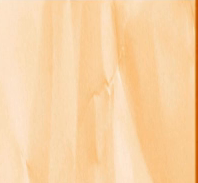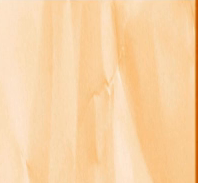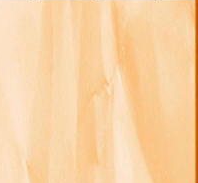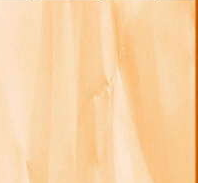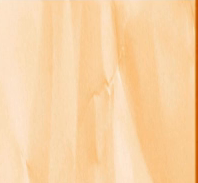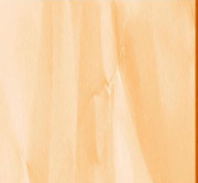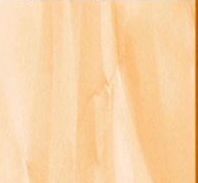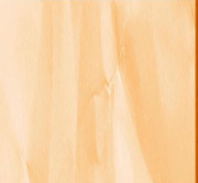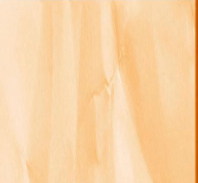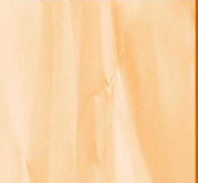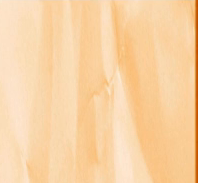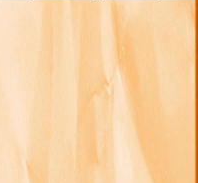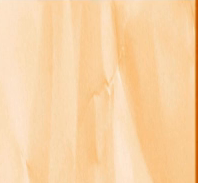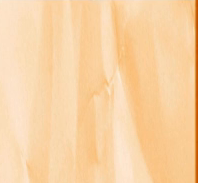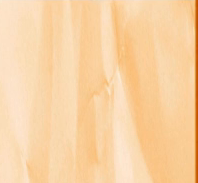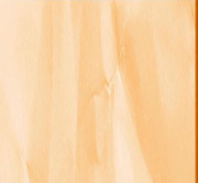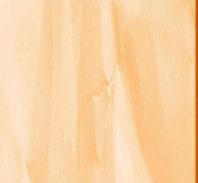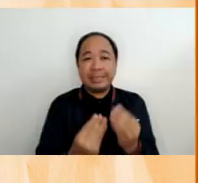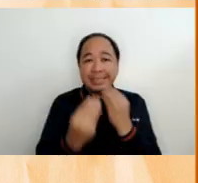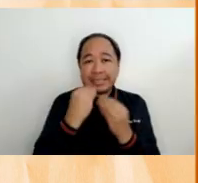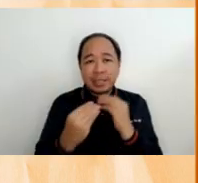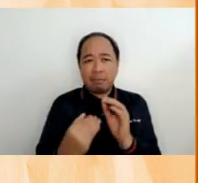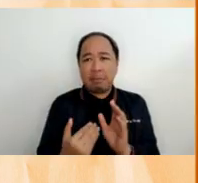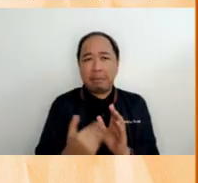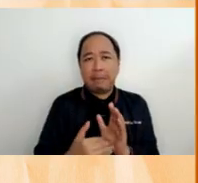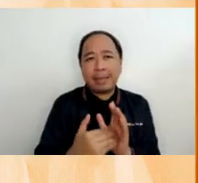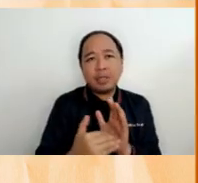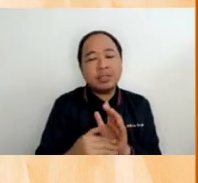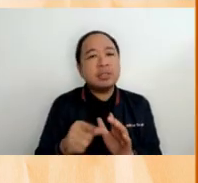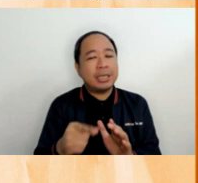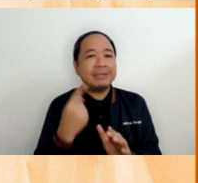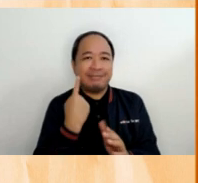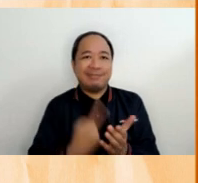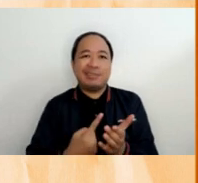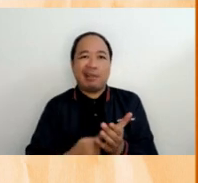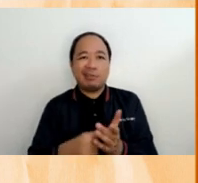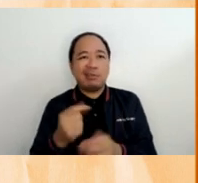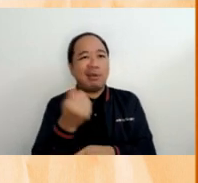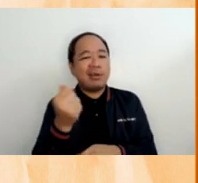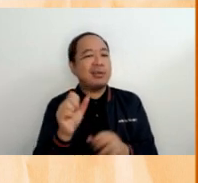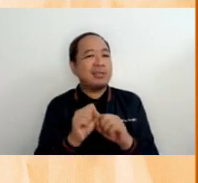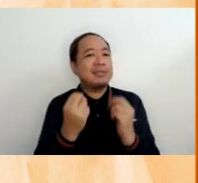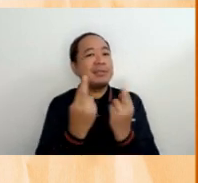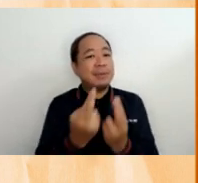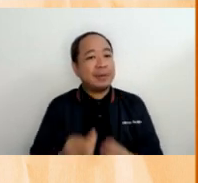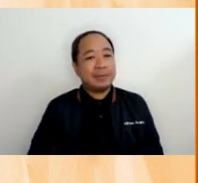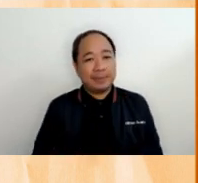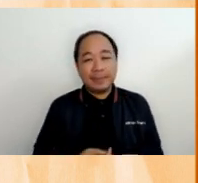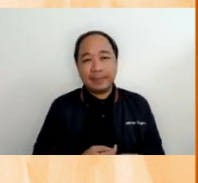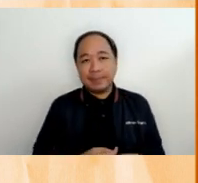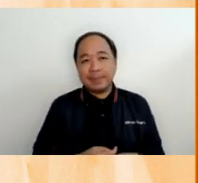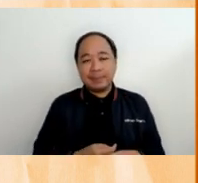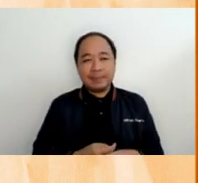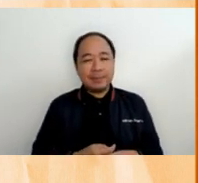And we all know that mental health has raised concern globally, throughout the years of the pandemic